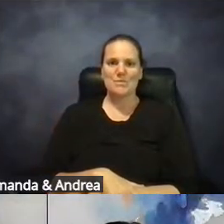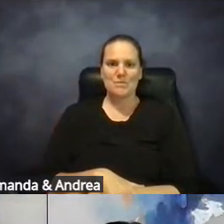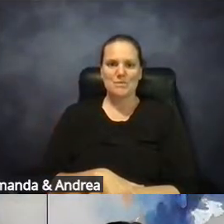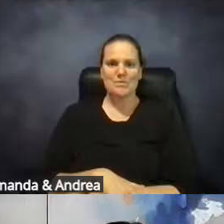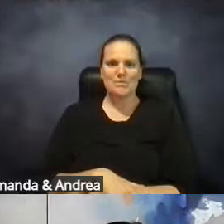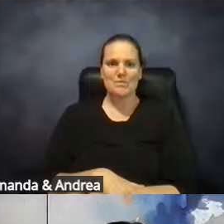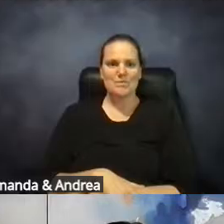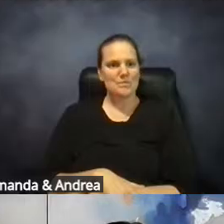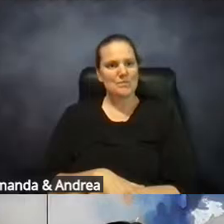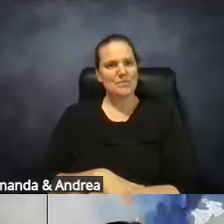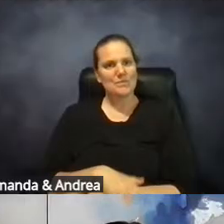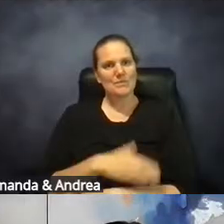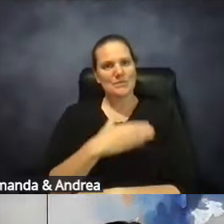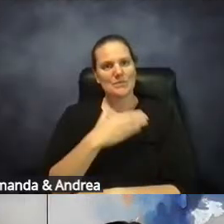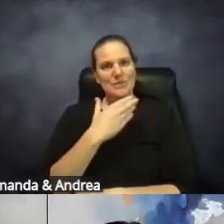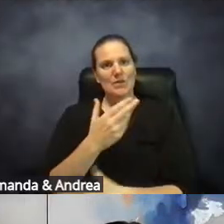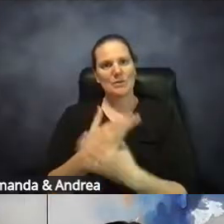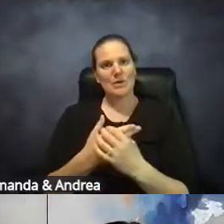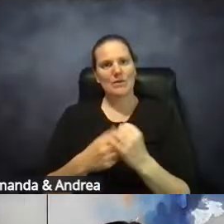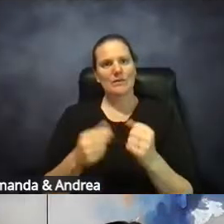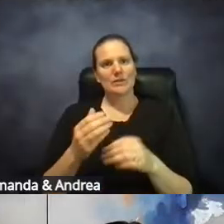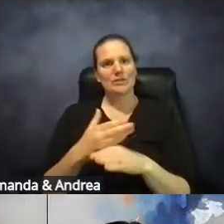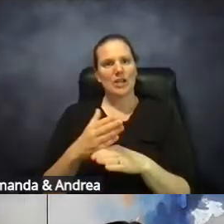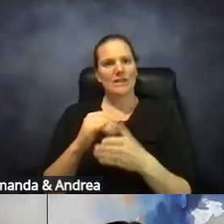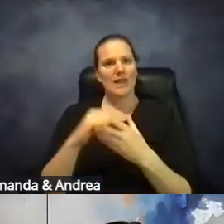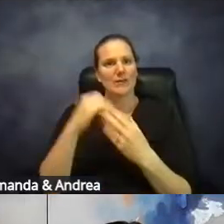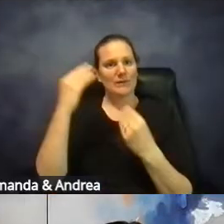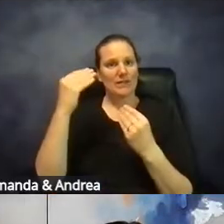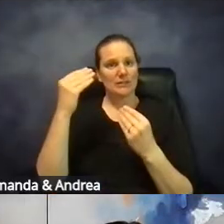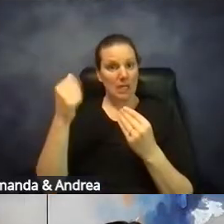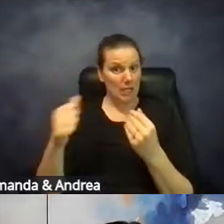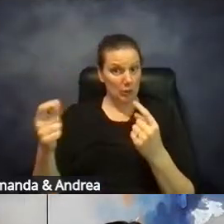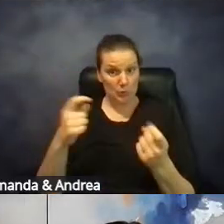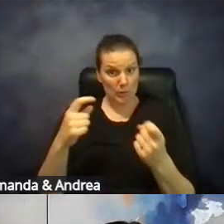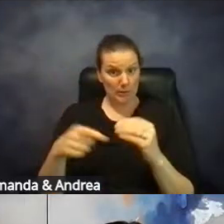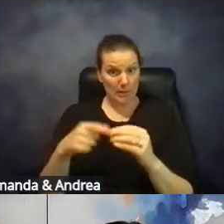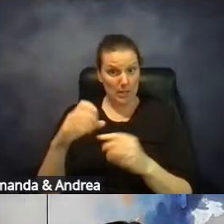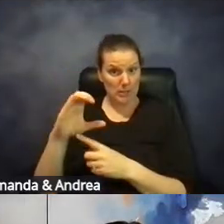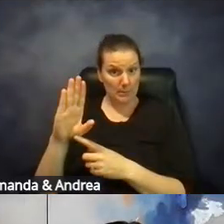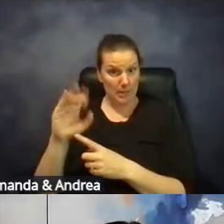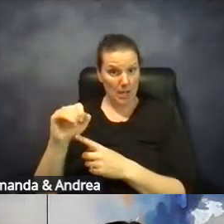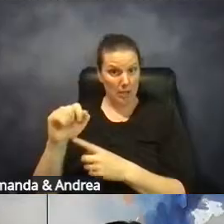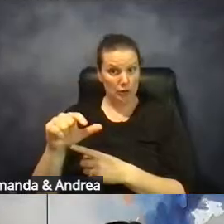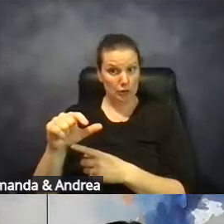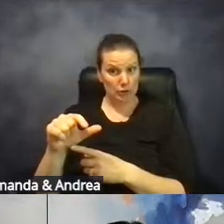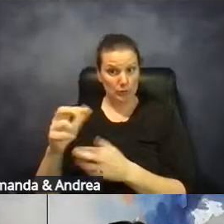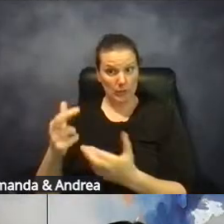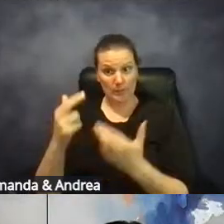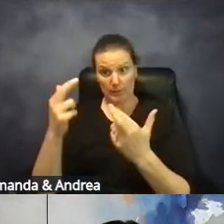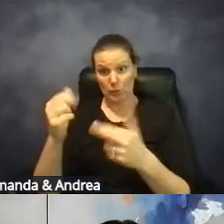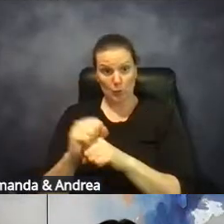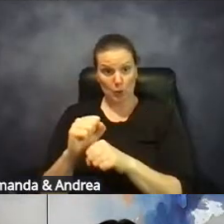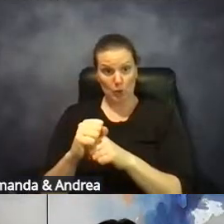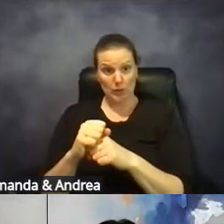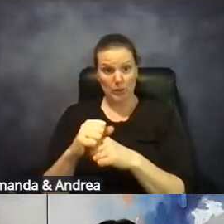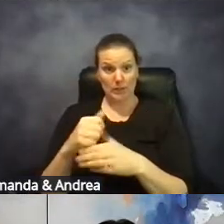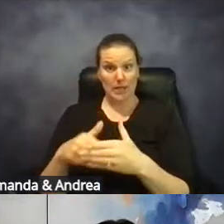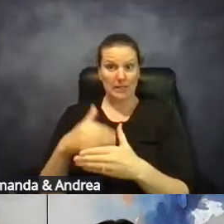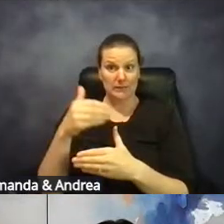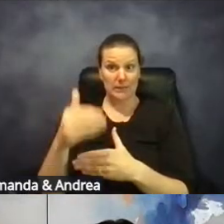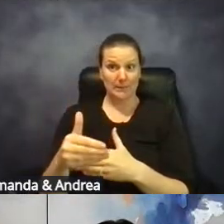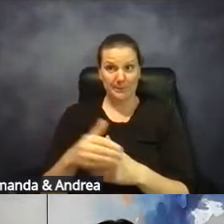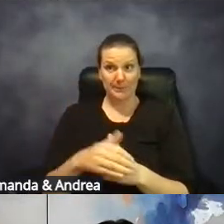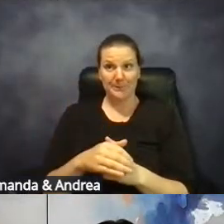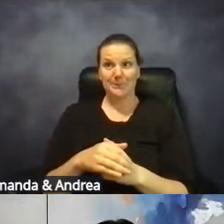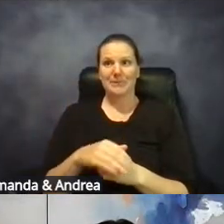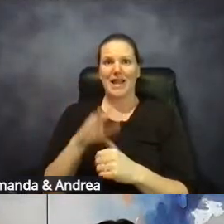No, thank you both for sharing those reflections. Did anyone here have any questions about the CBAG, the recommendations, or the work or next steps? I know, again,